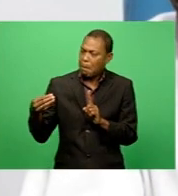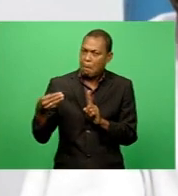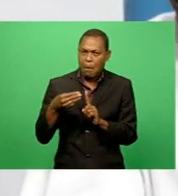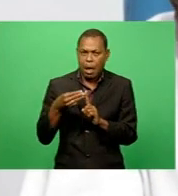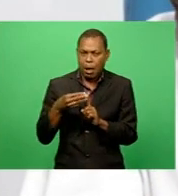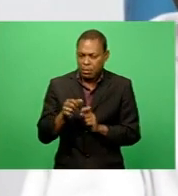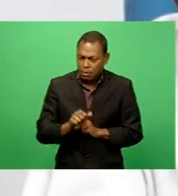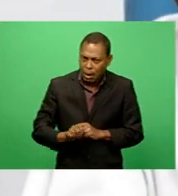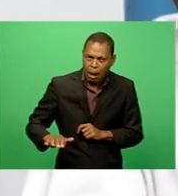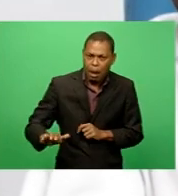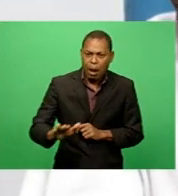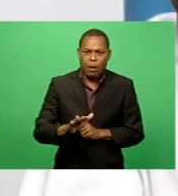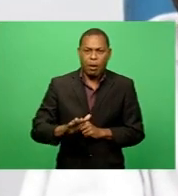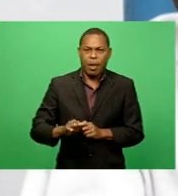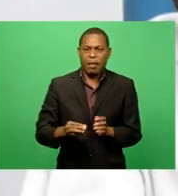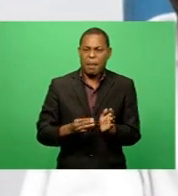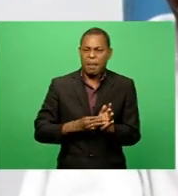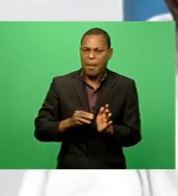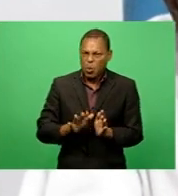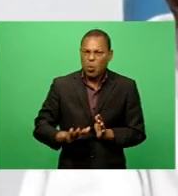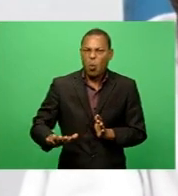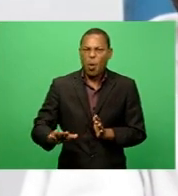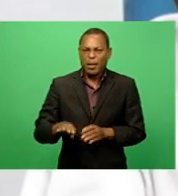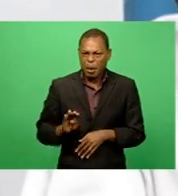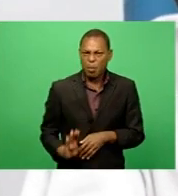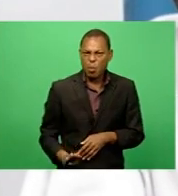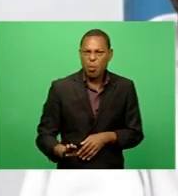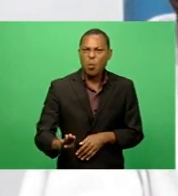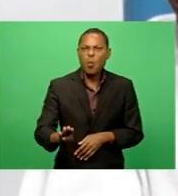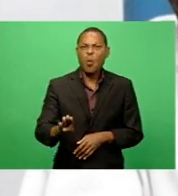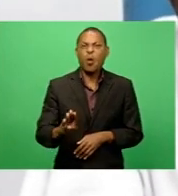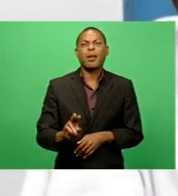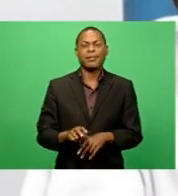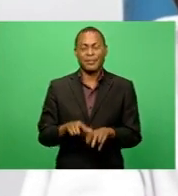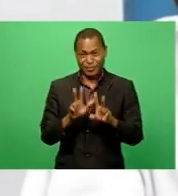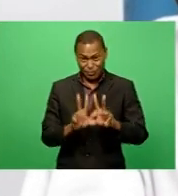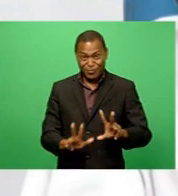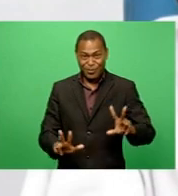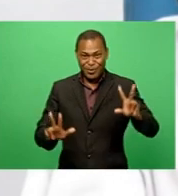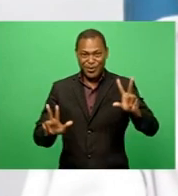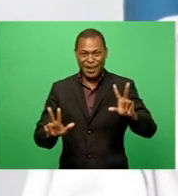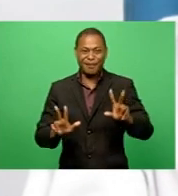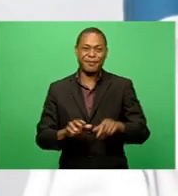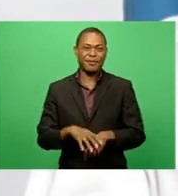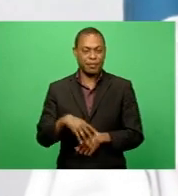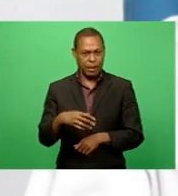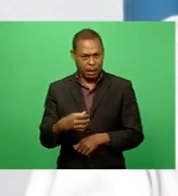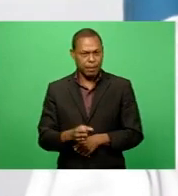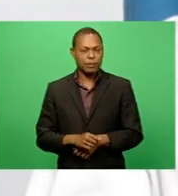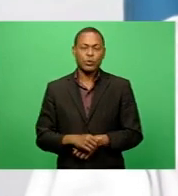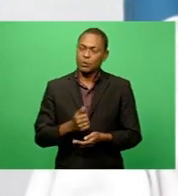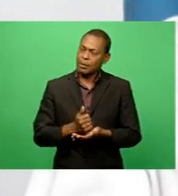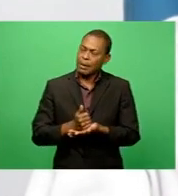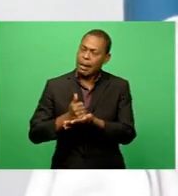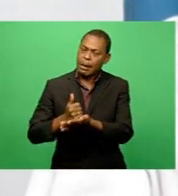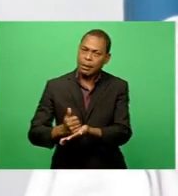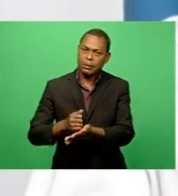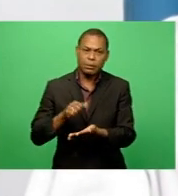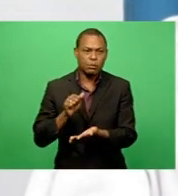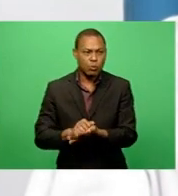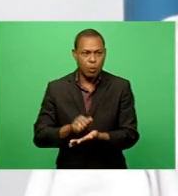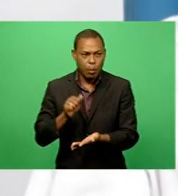Maduwata, Bua and the Congrove, southern and northern Lao and Lomai Viti, so that these households are supported.